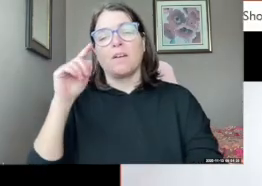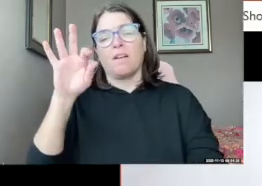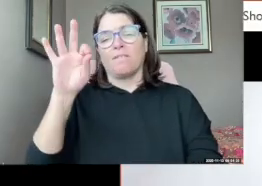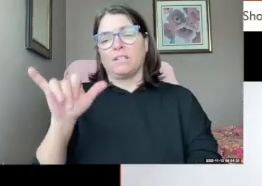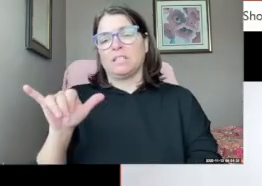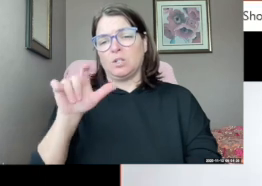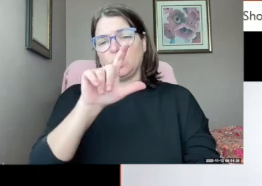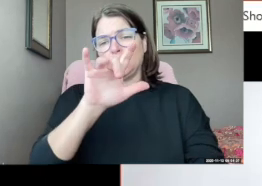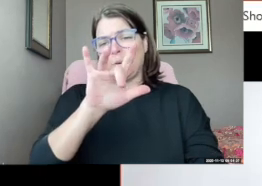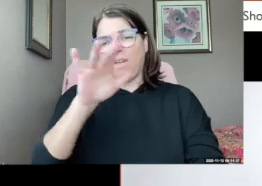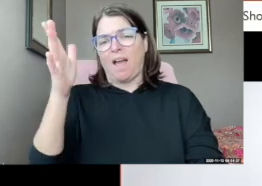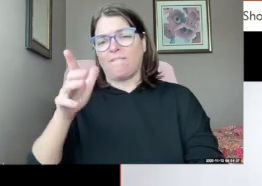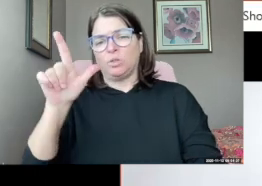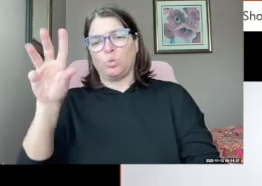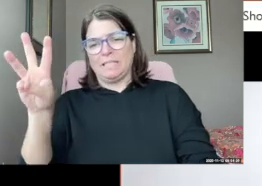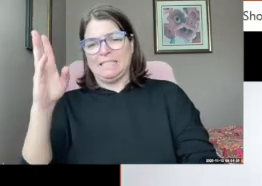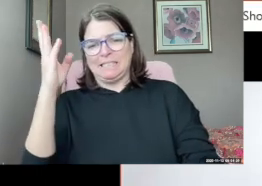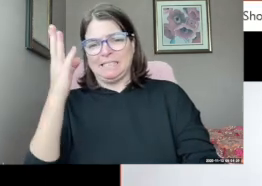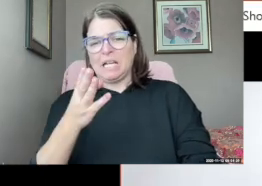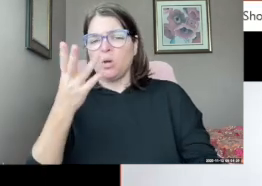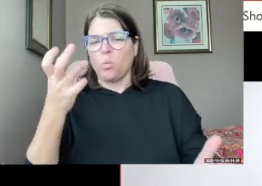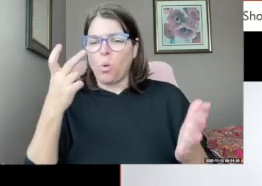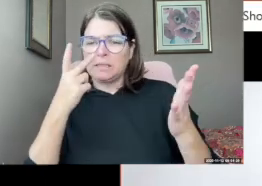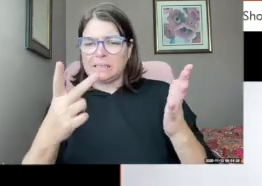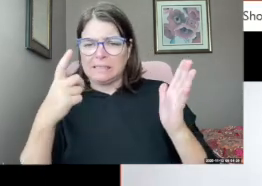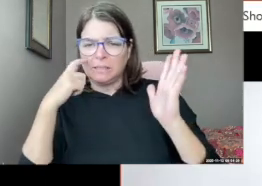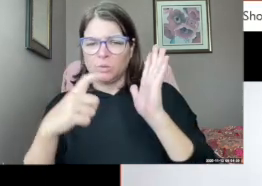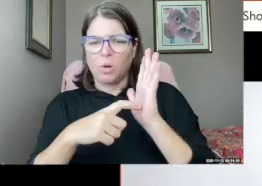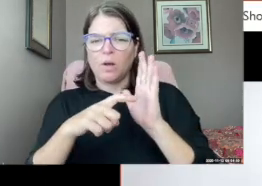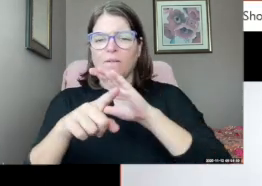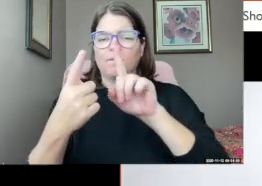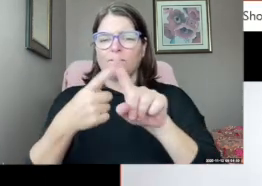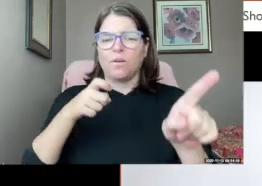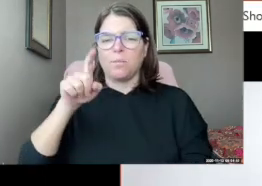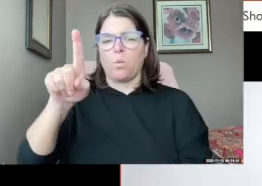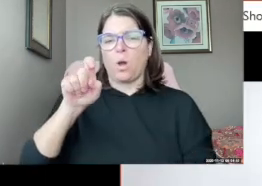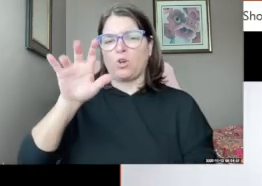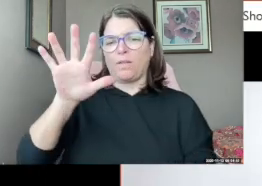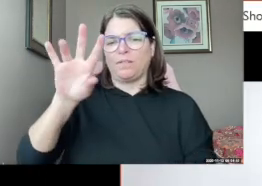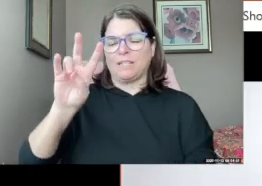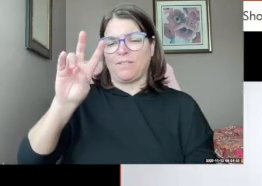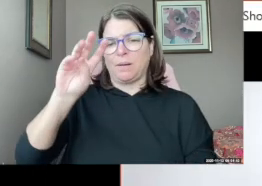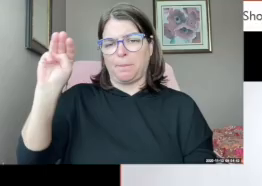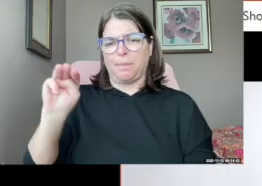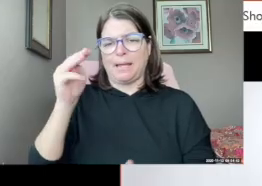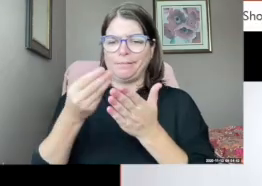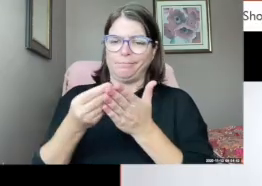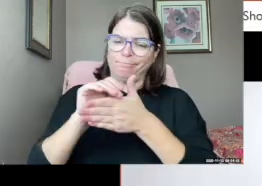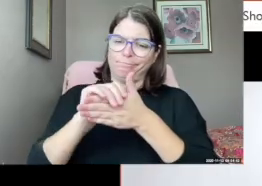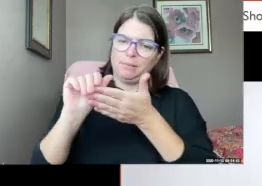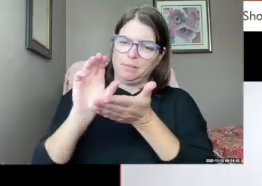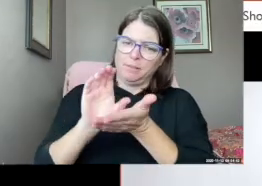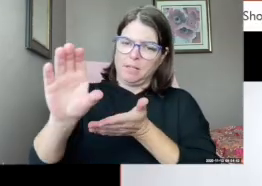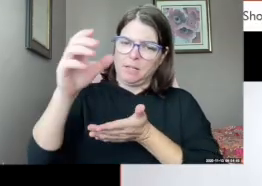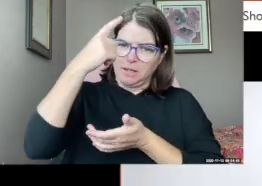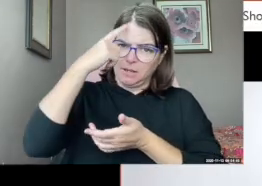For fiscal year 25-26, I do want to note that of the $157 million appropriation for